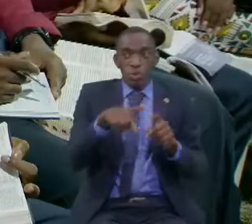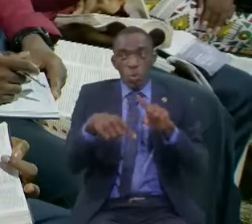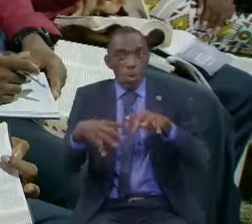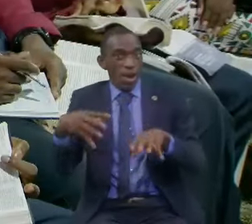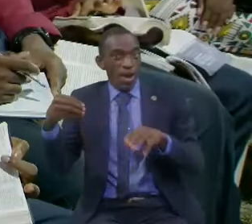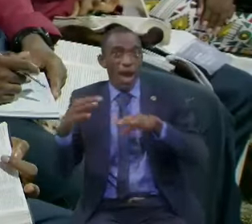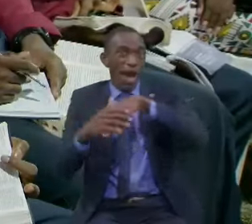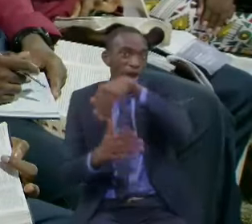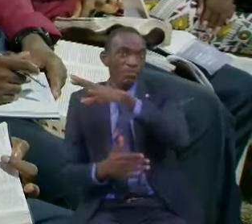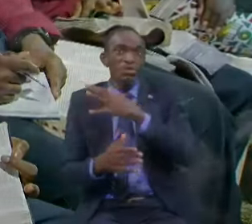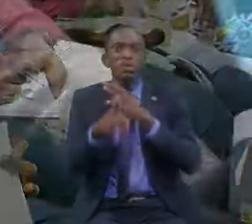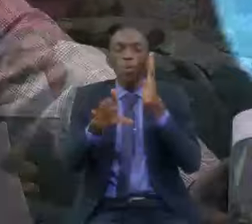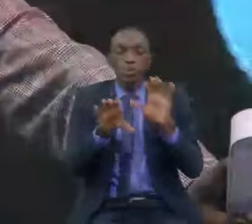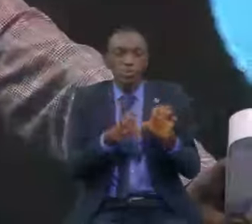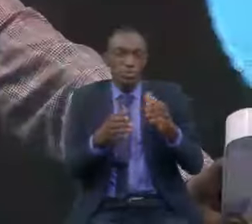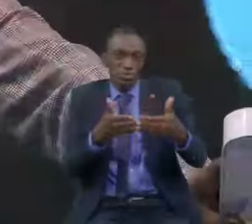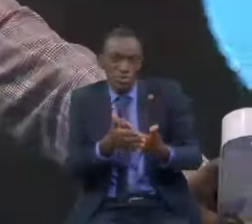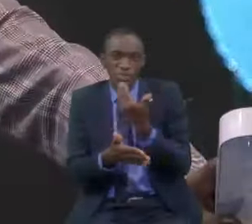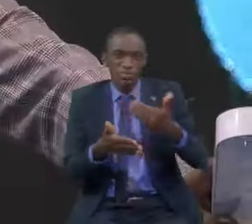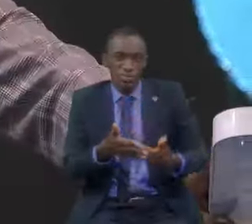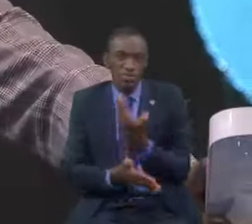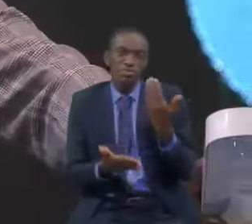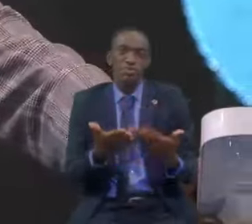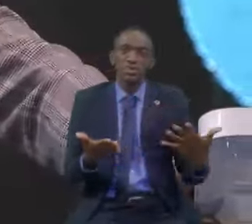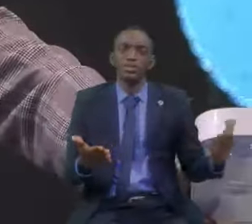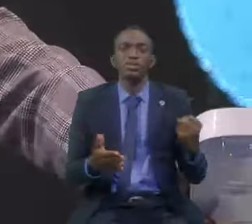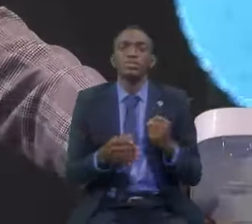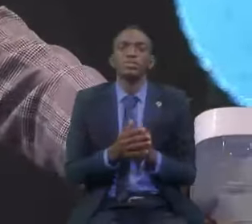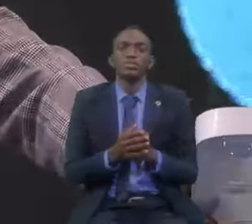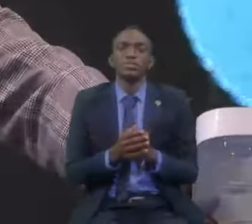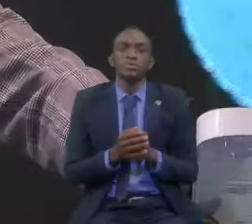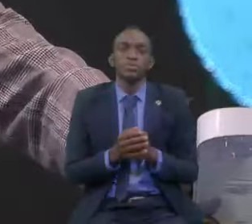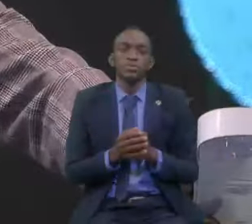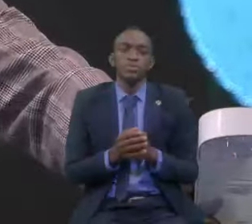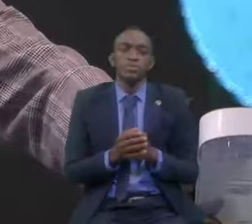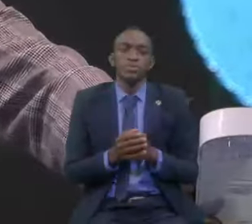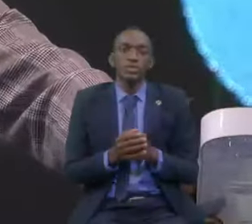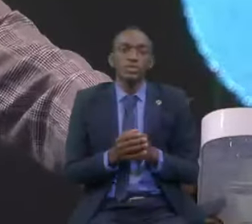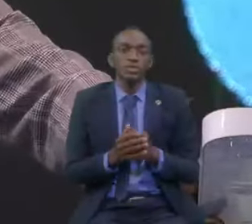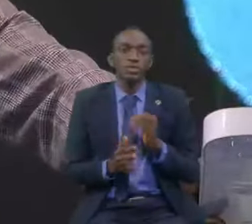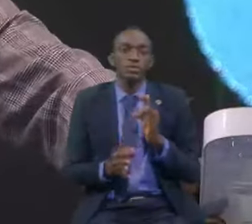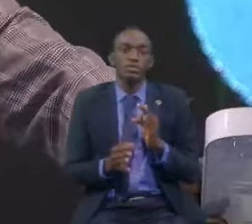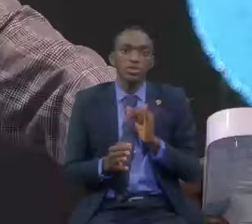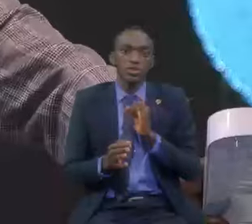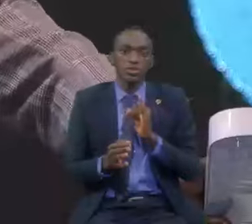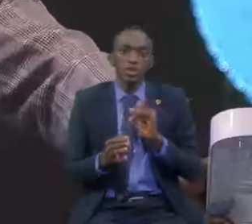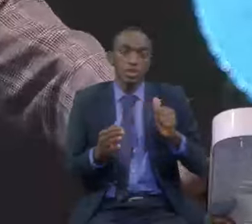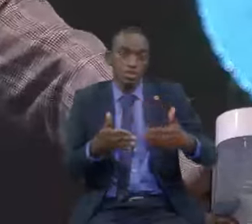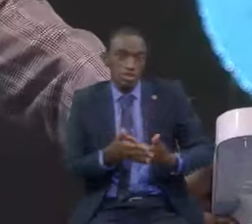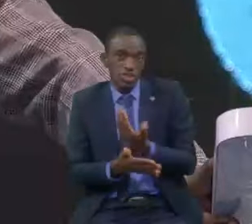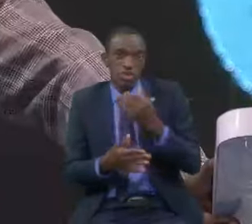new things a new heart a new creature a new lifee a